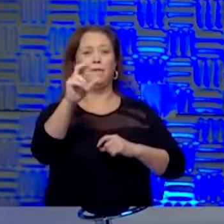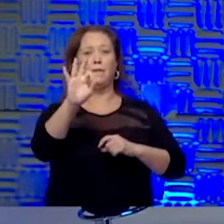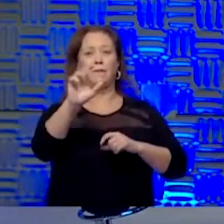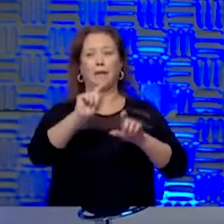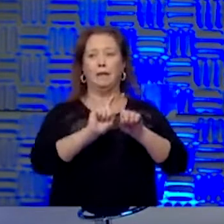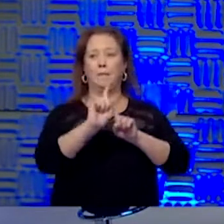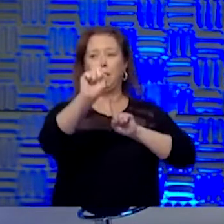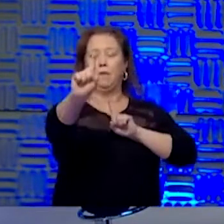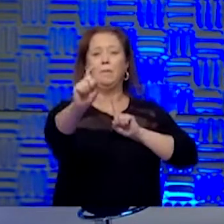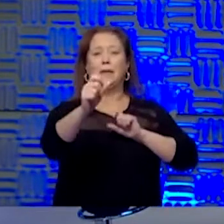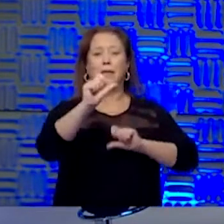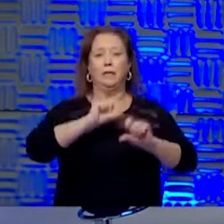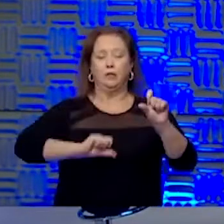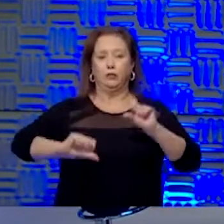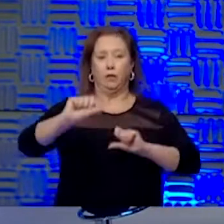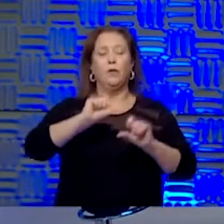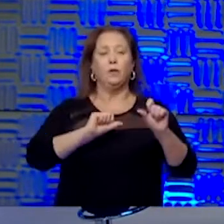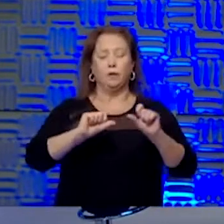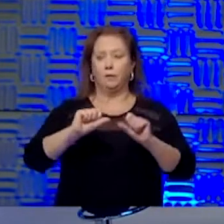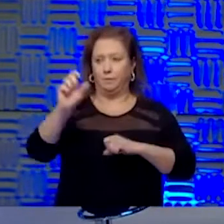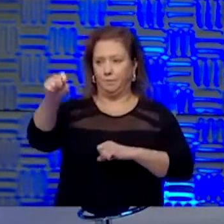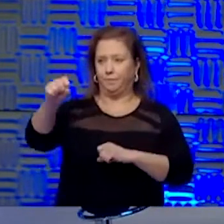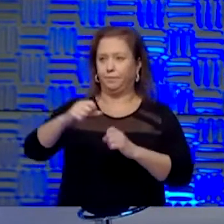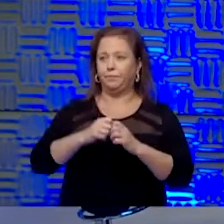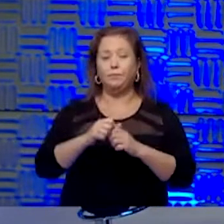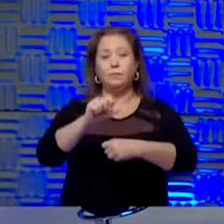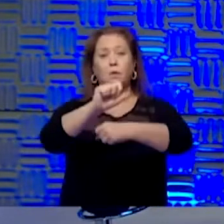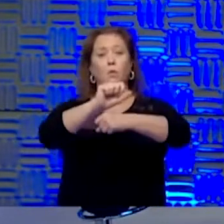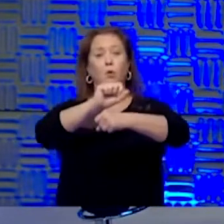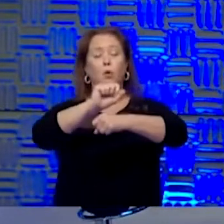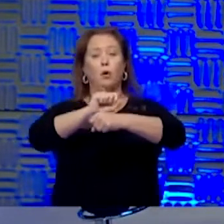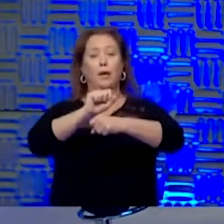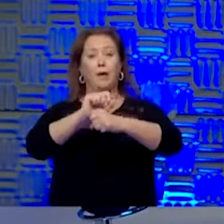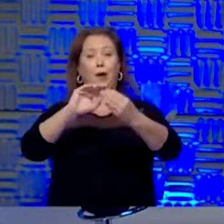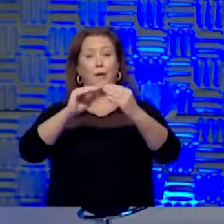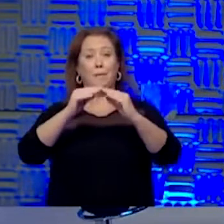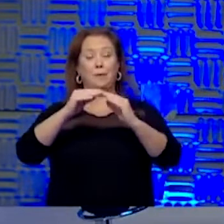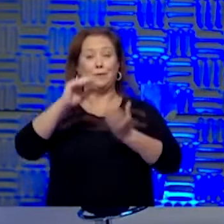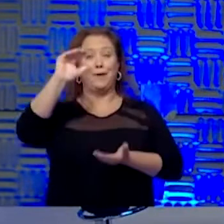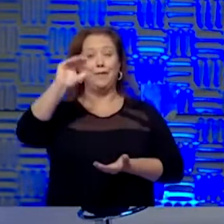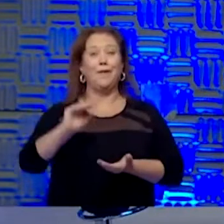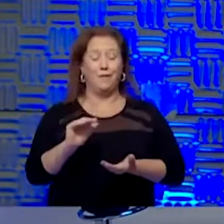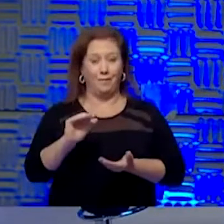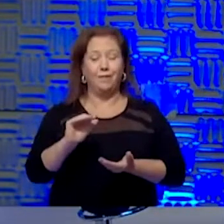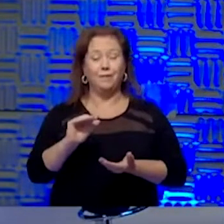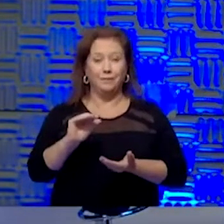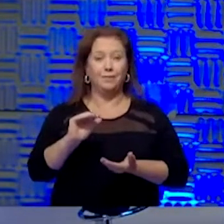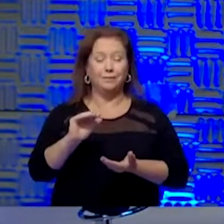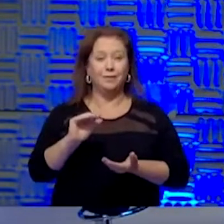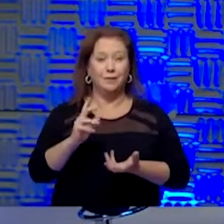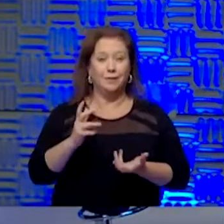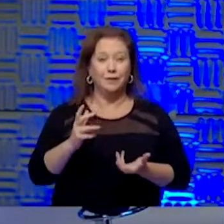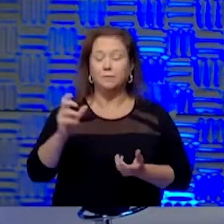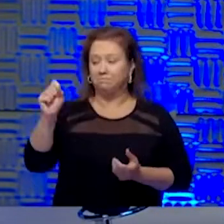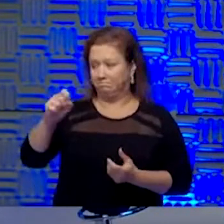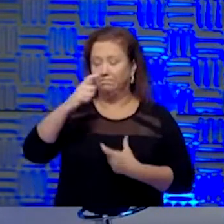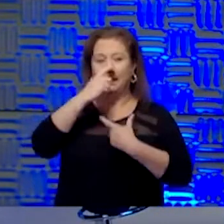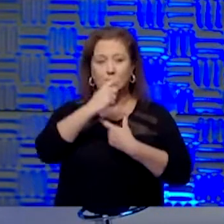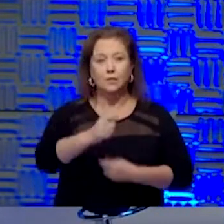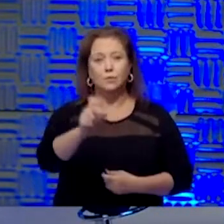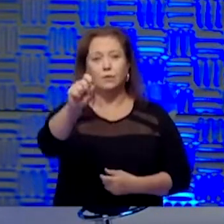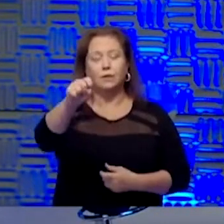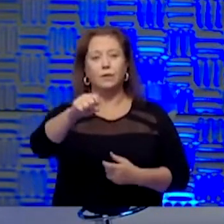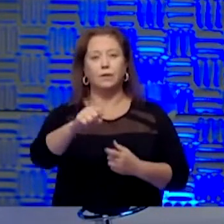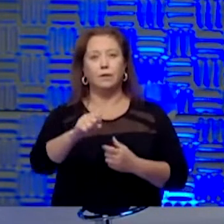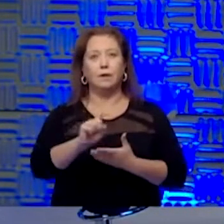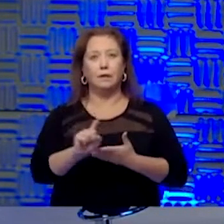now. Yeah. And Doc Hawk, something we're doing is working because our numbers are down. Yeah, that's interesting, and